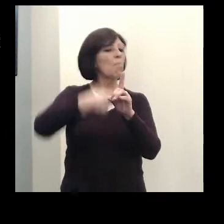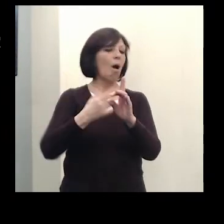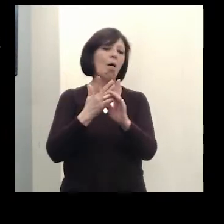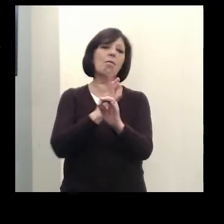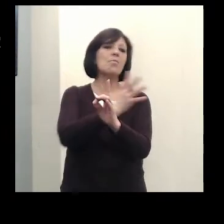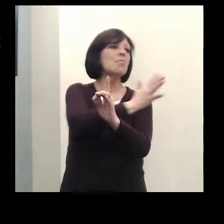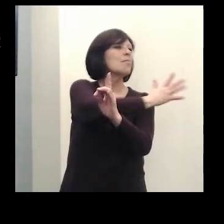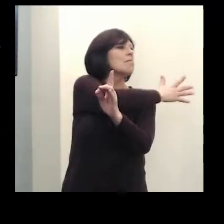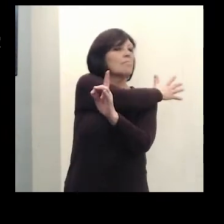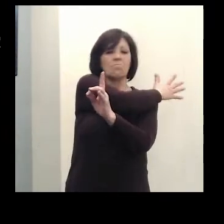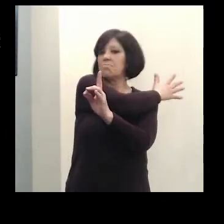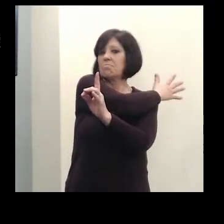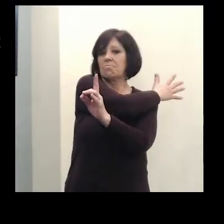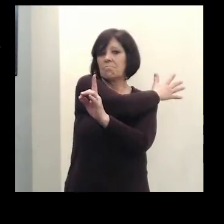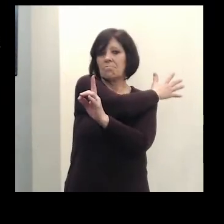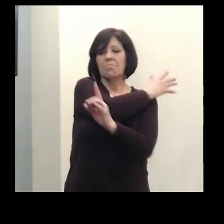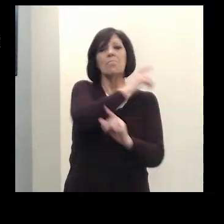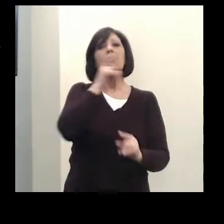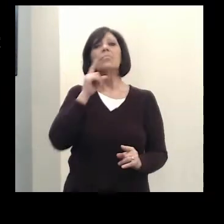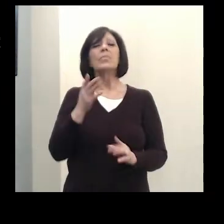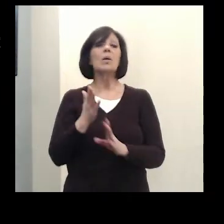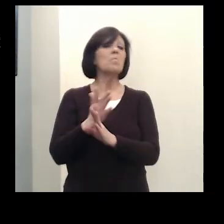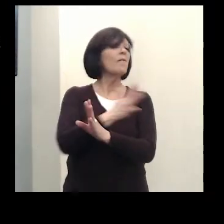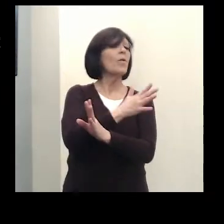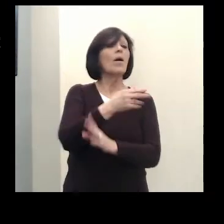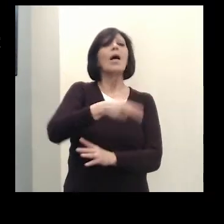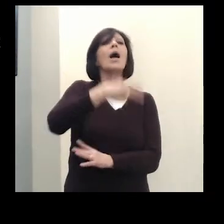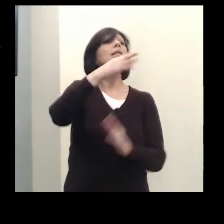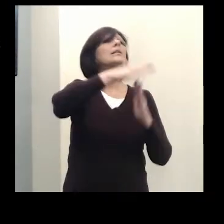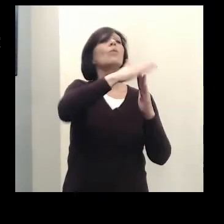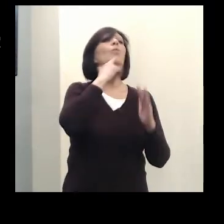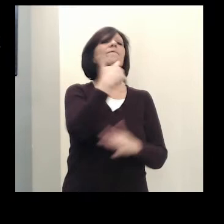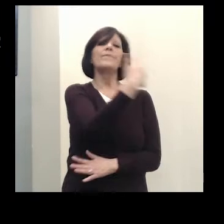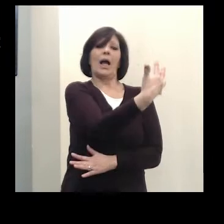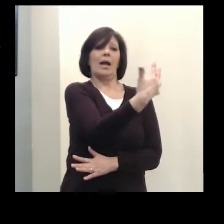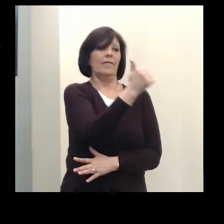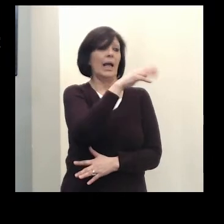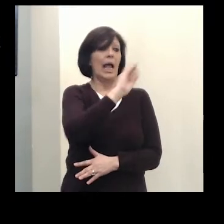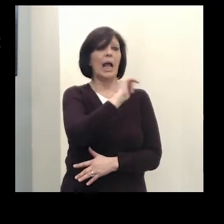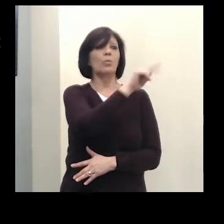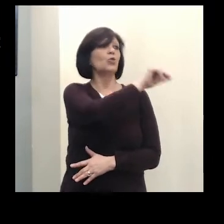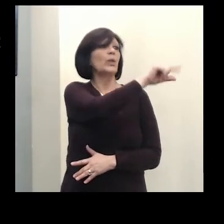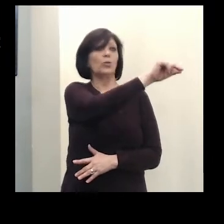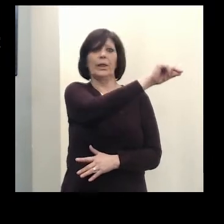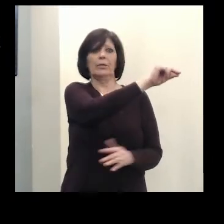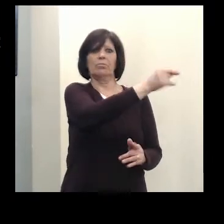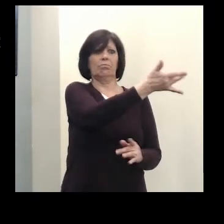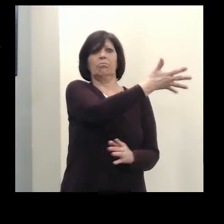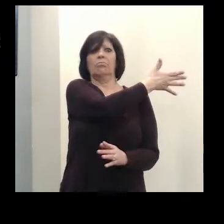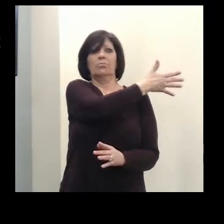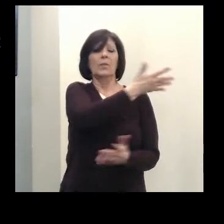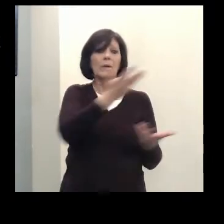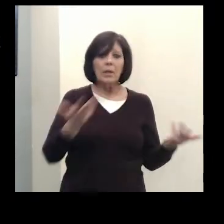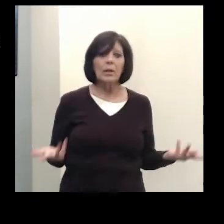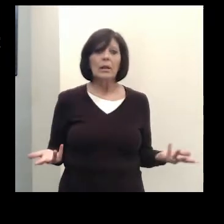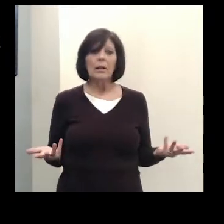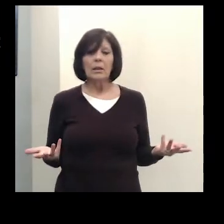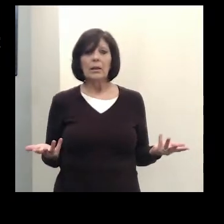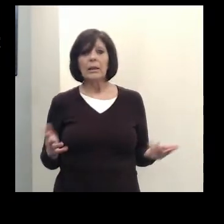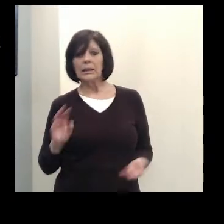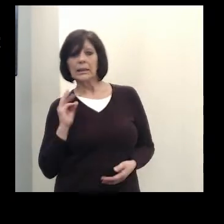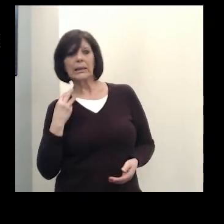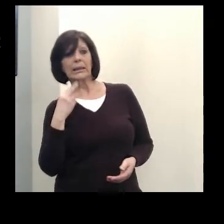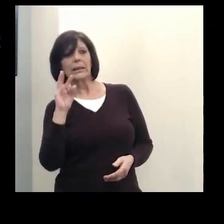pandemic. The previous high was 5 in April of 2020 when the pandemic just started. So 6 people